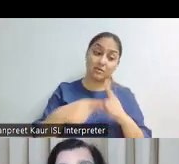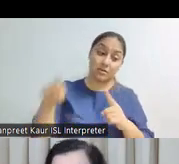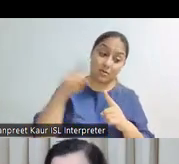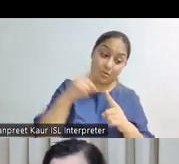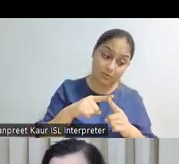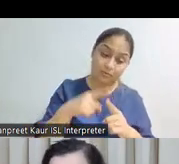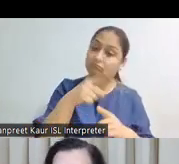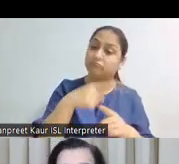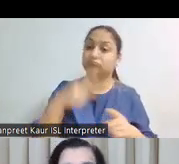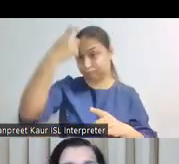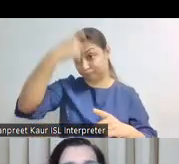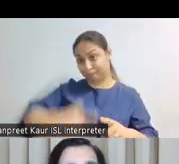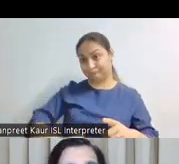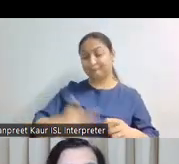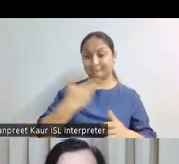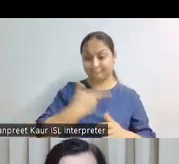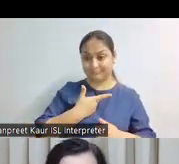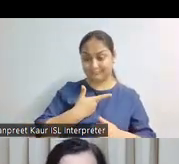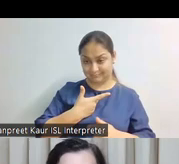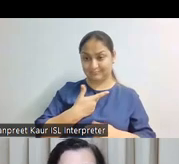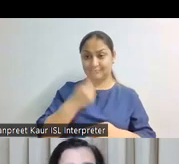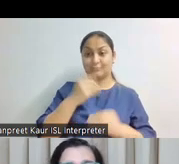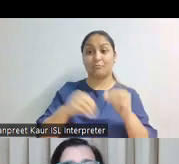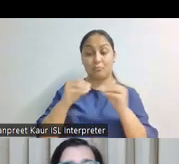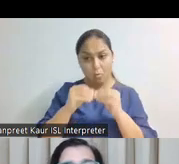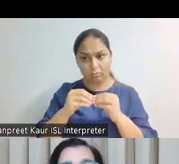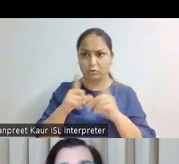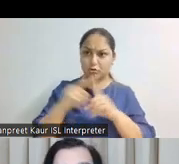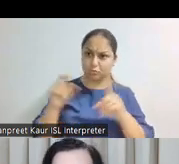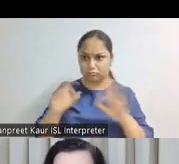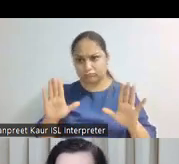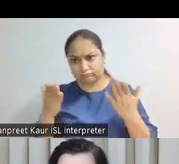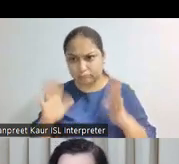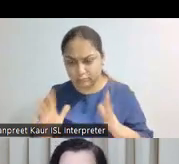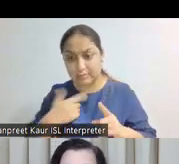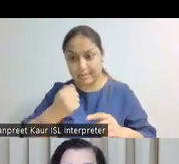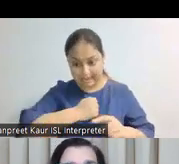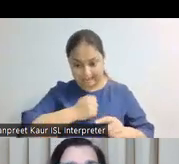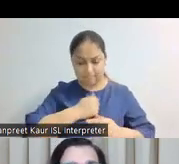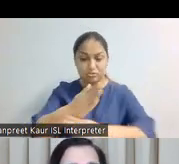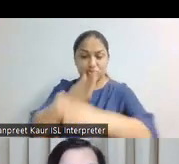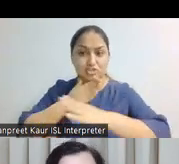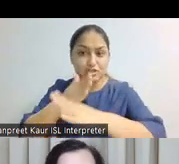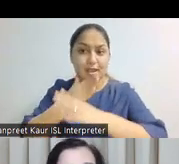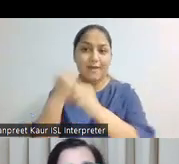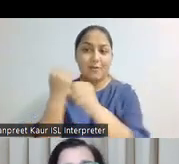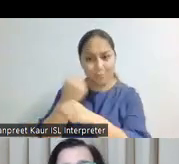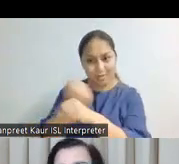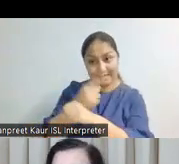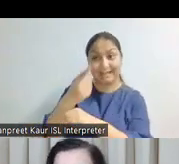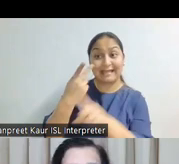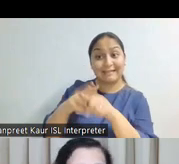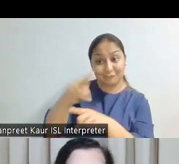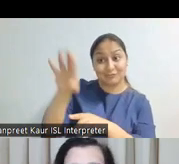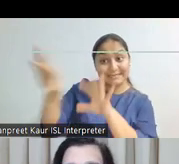a human beings, we are more efficient if you share the work. If you select